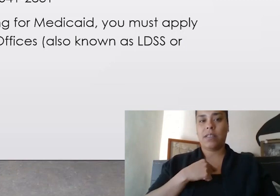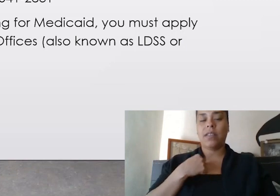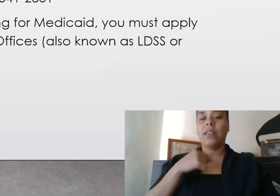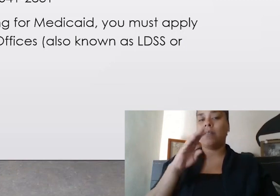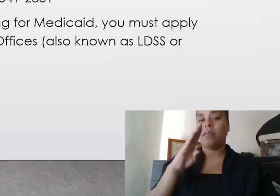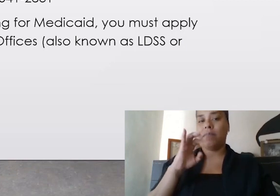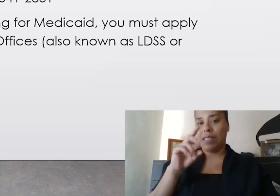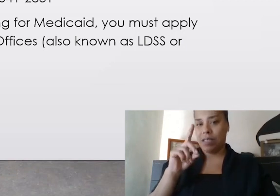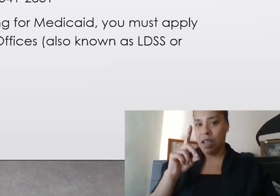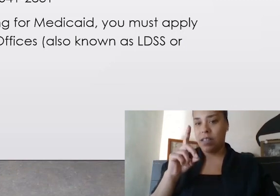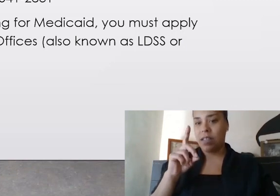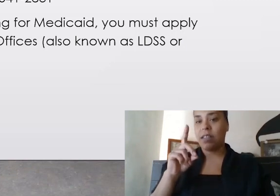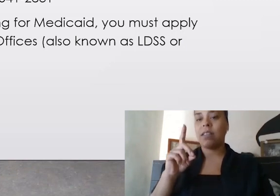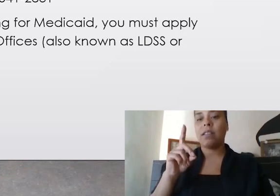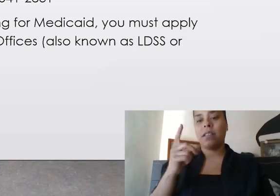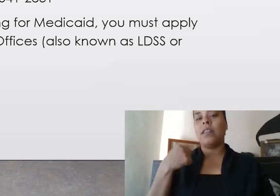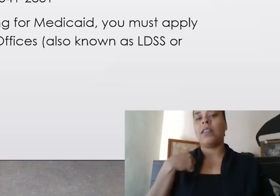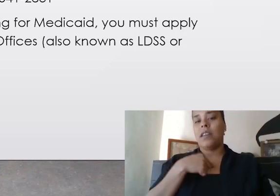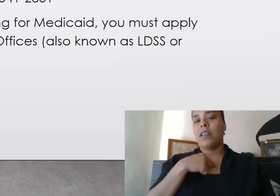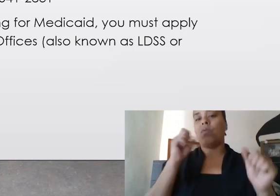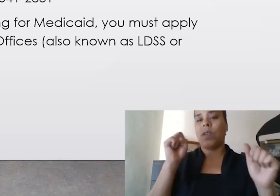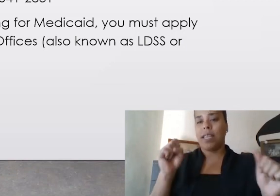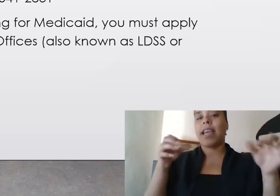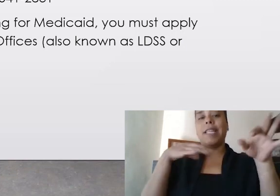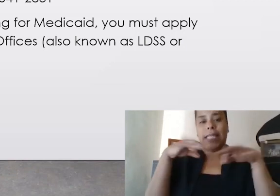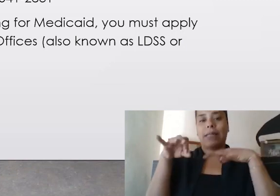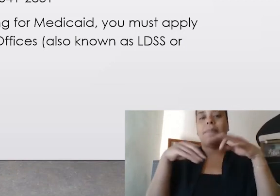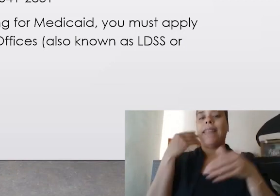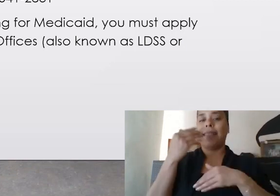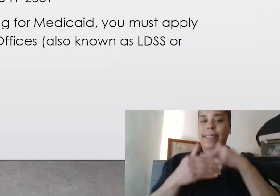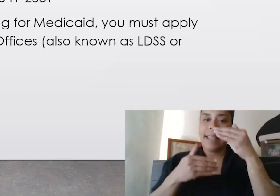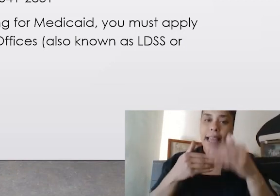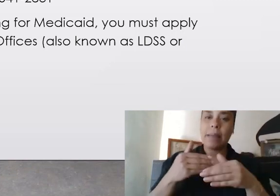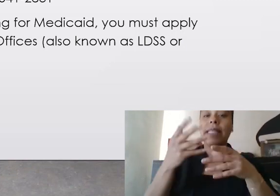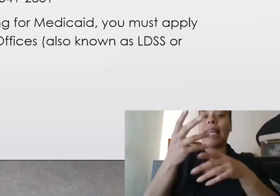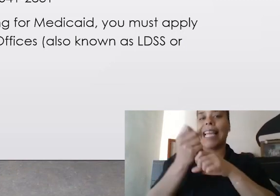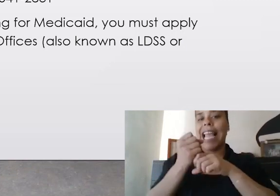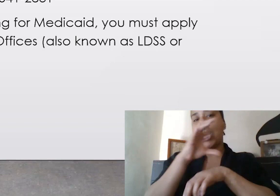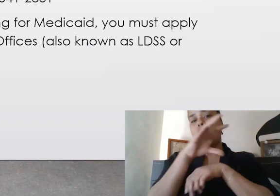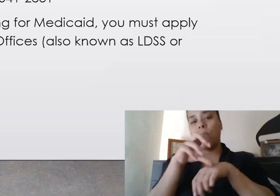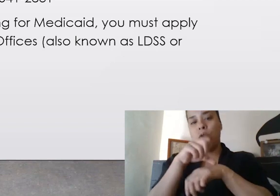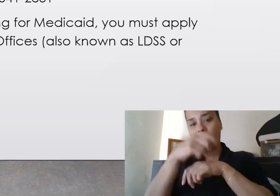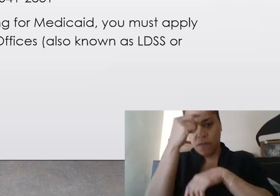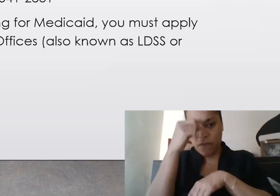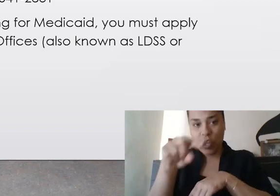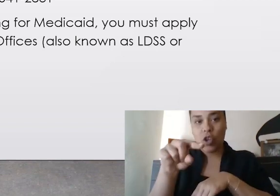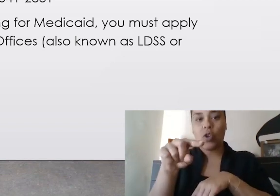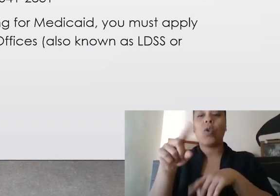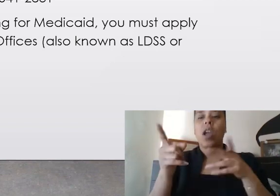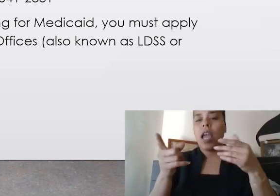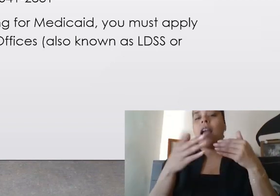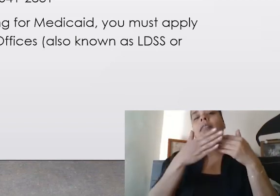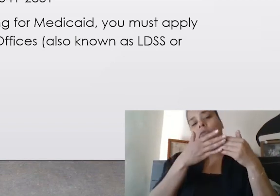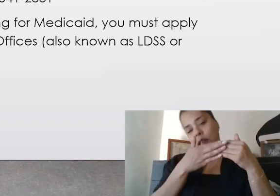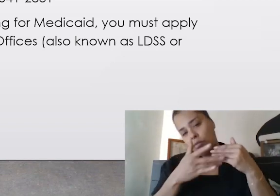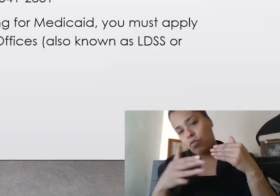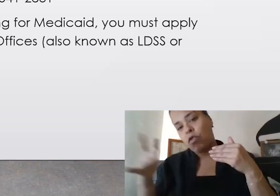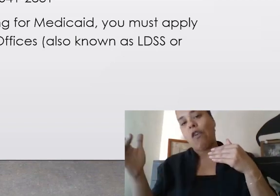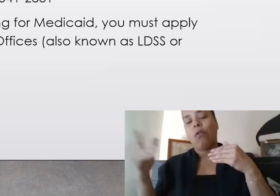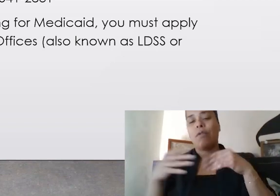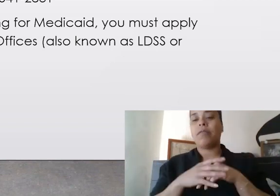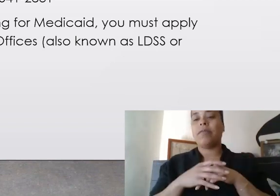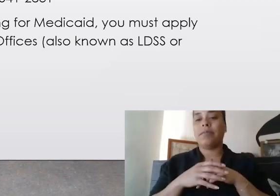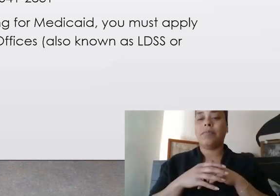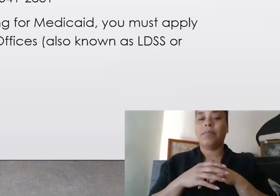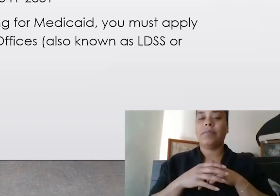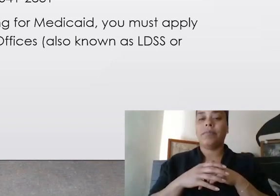BCID, and we can walk through the steps, get you an appointment, and then we can, you know, move from there. And I can go more in depth in terms of